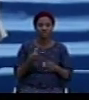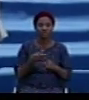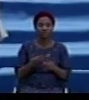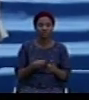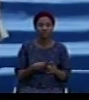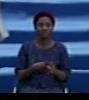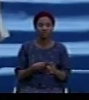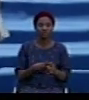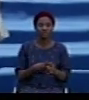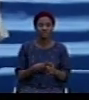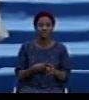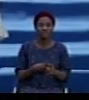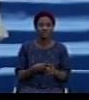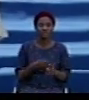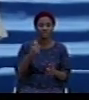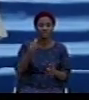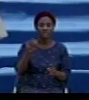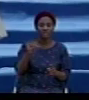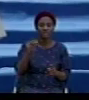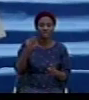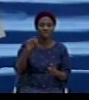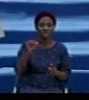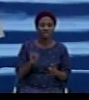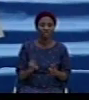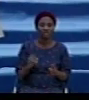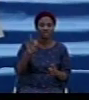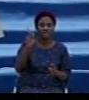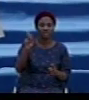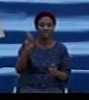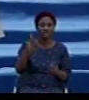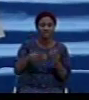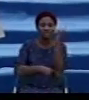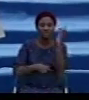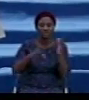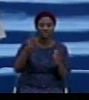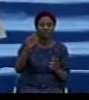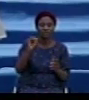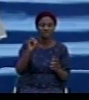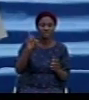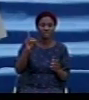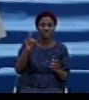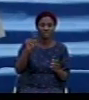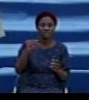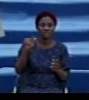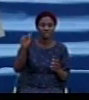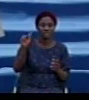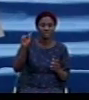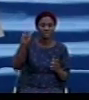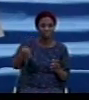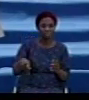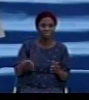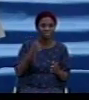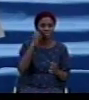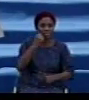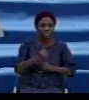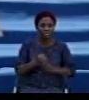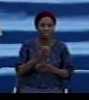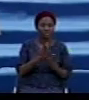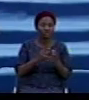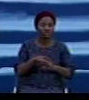post-traumatic kidnapped that she suffered some time ago, but tonight she has a testimony to share in that